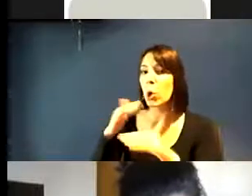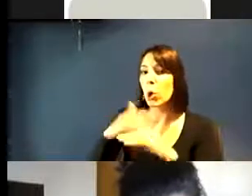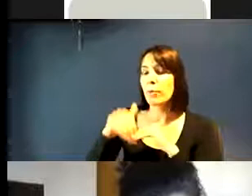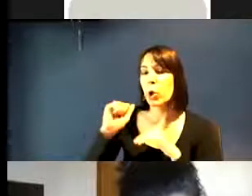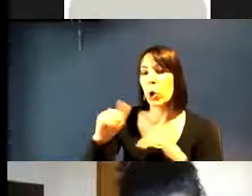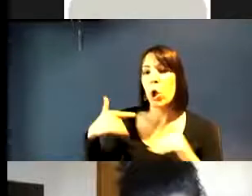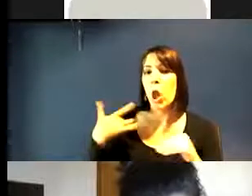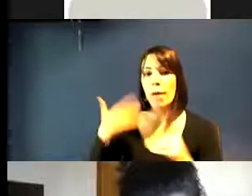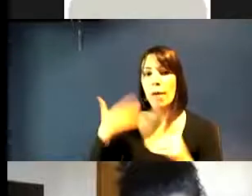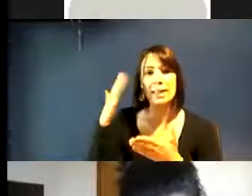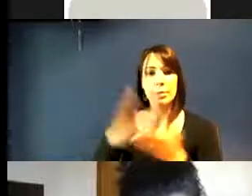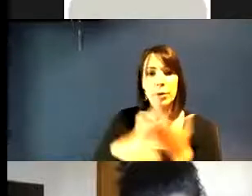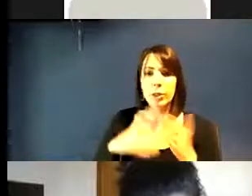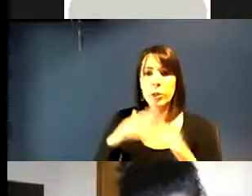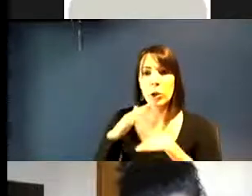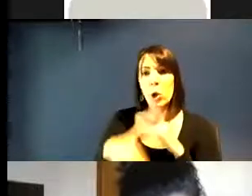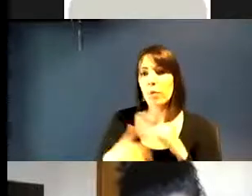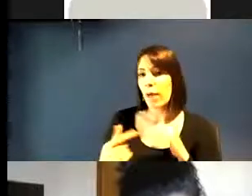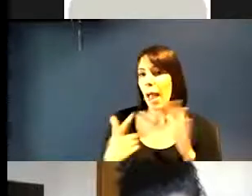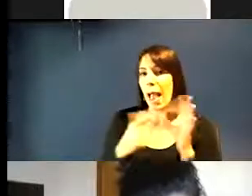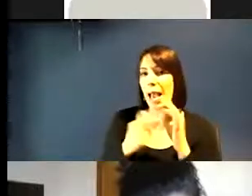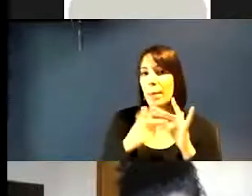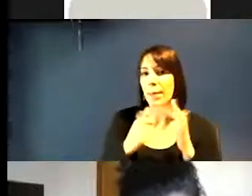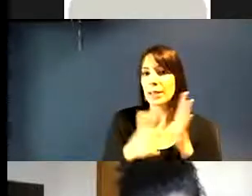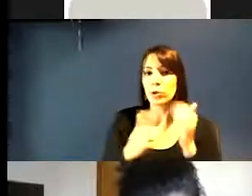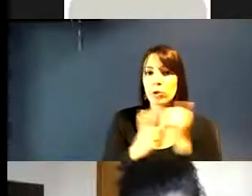comes to employment.